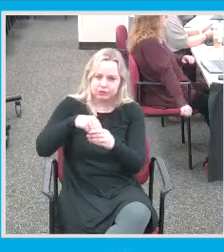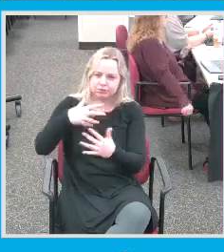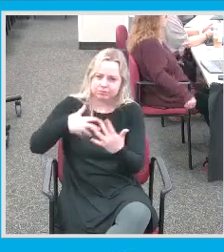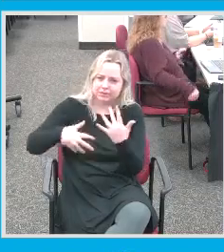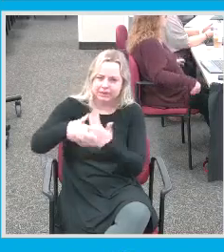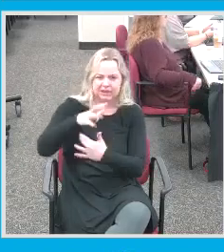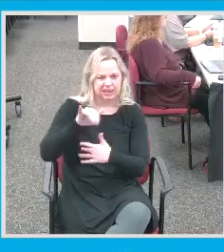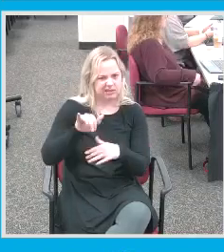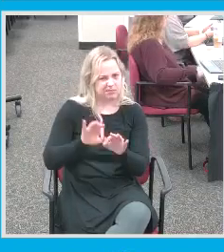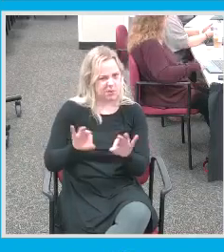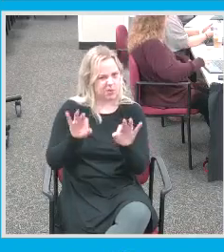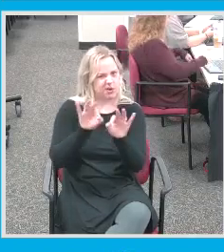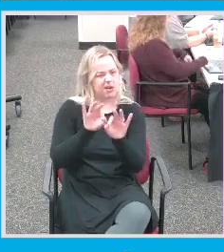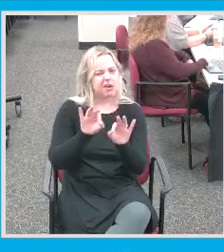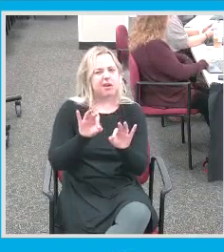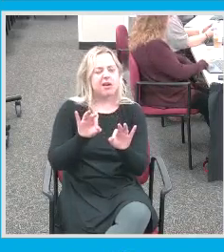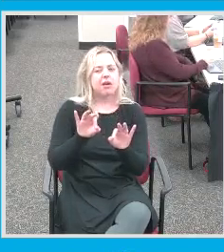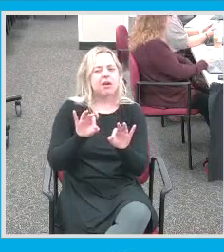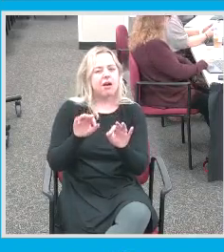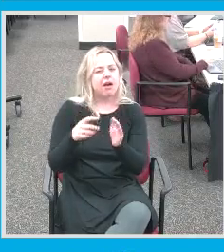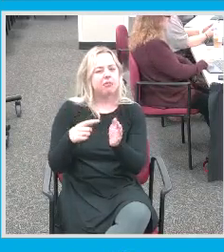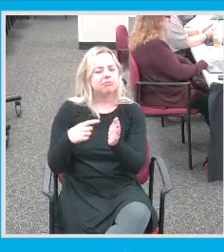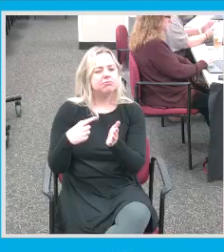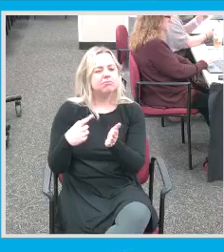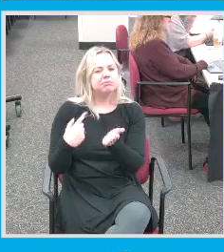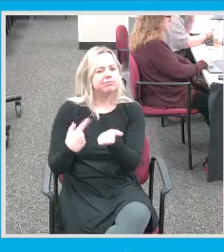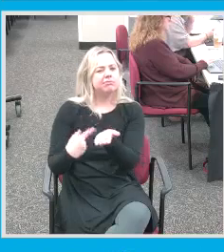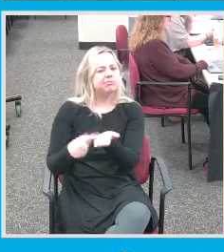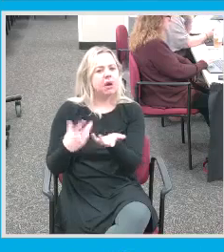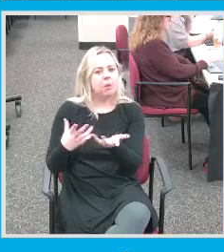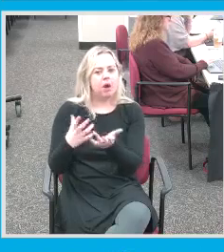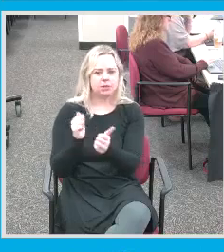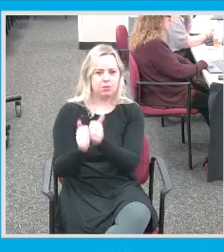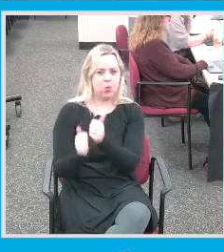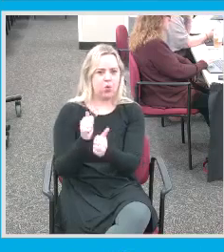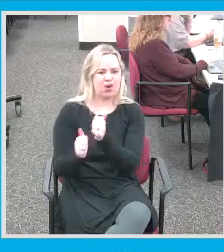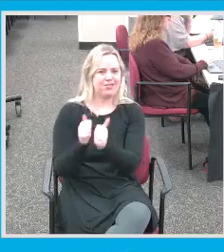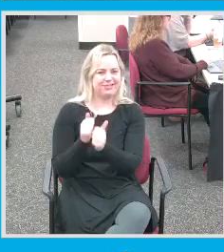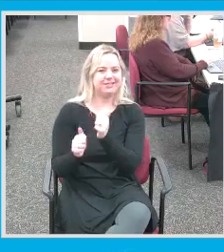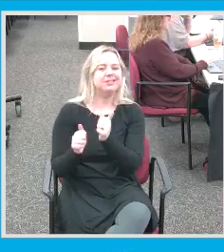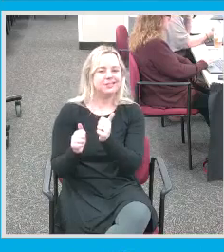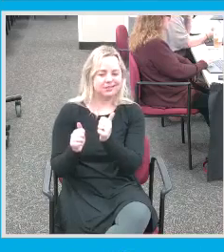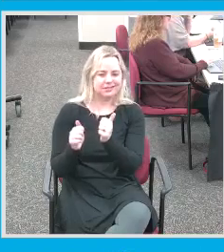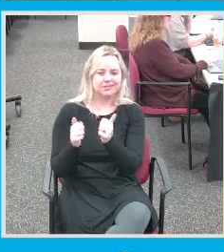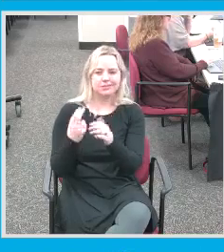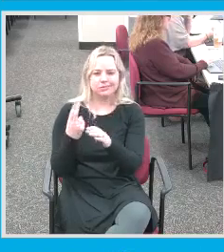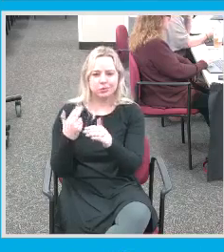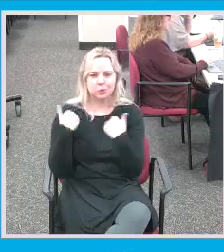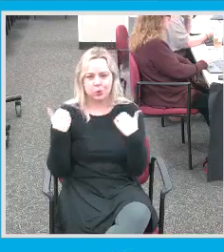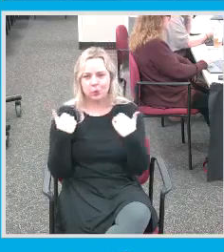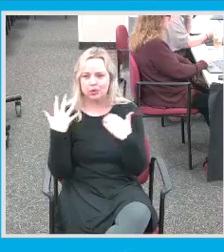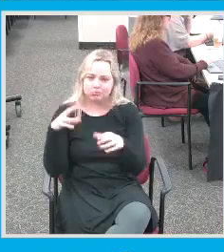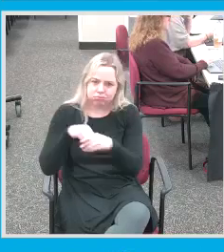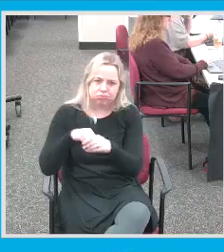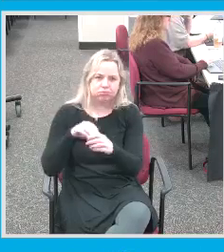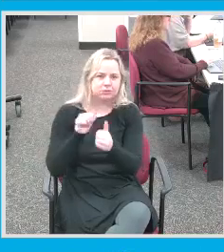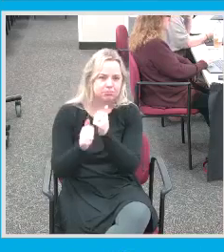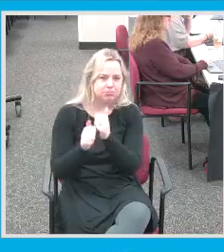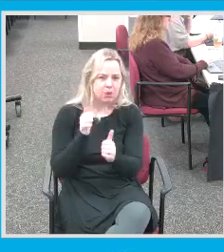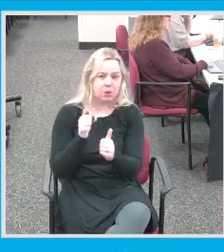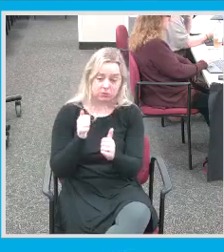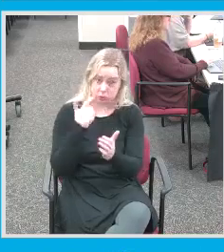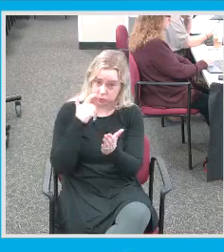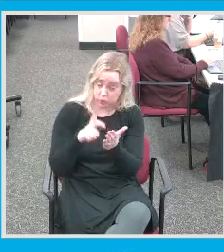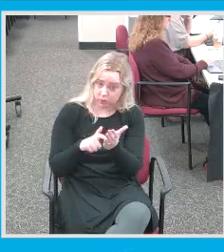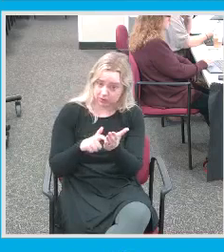lot was talked about sports and youth sports, being engaged with teams and things. Do you see a difference there? Does that help?